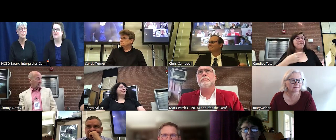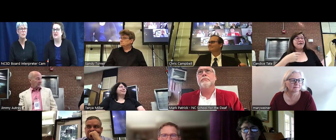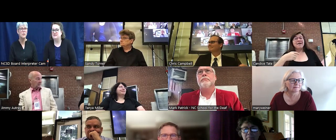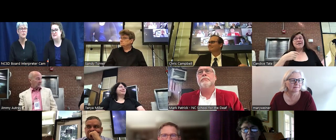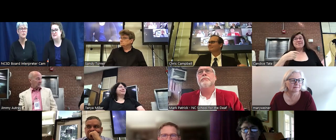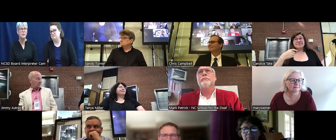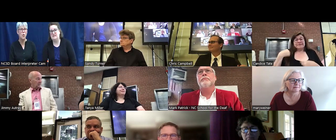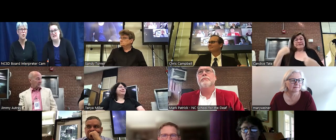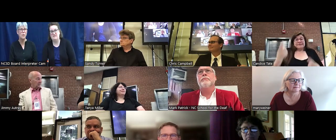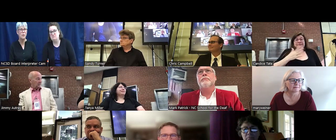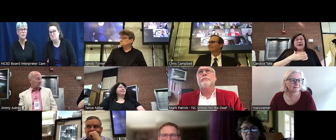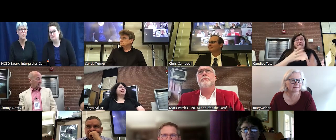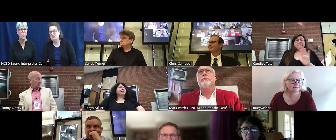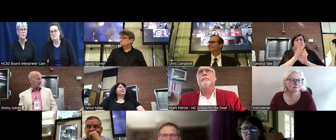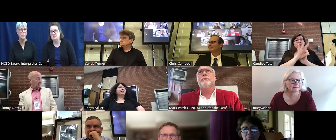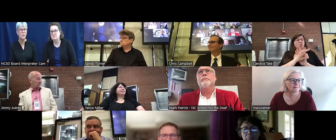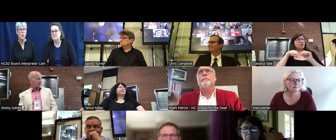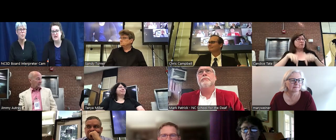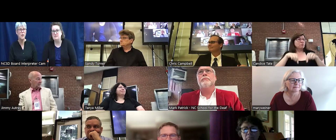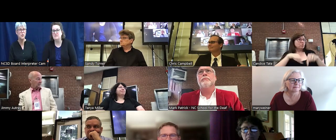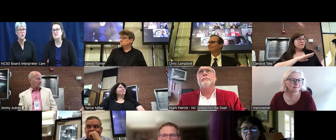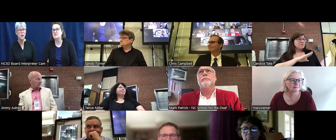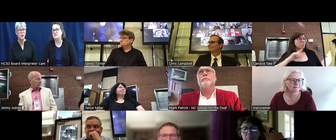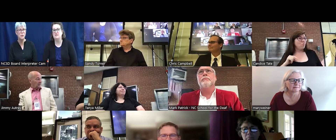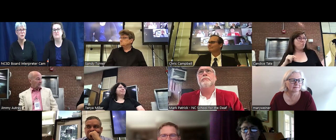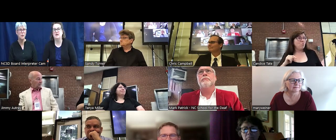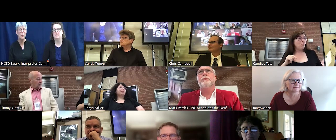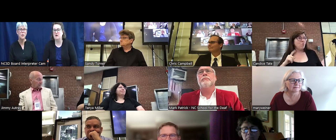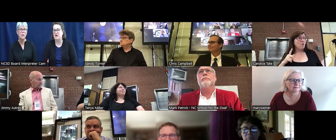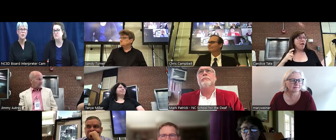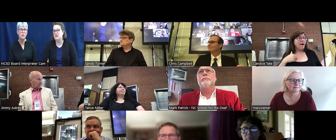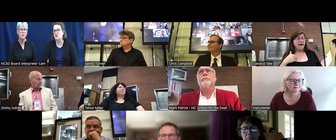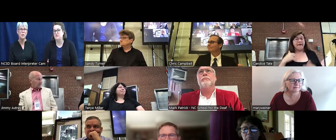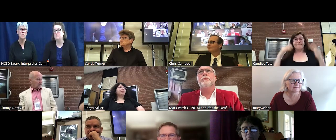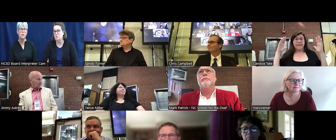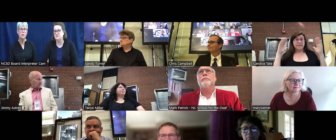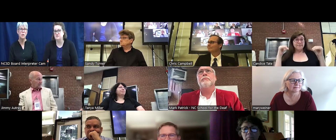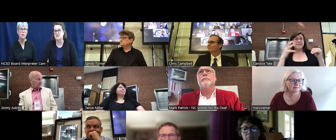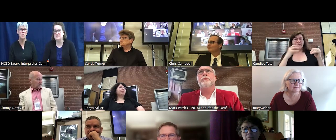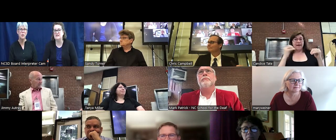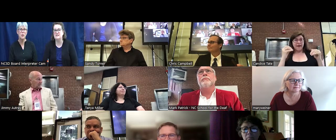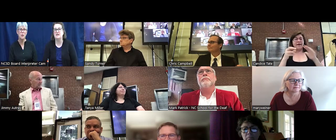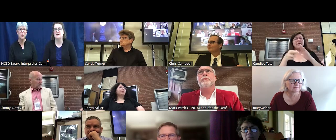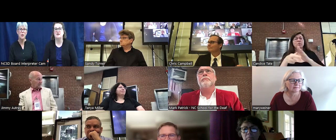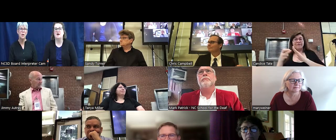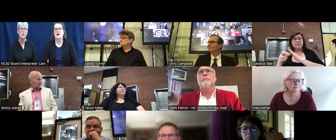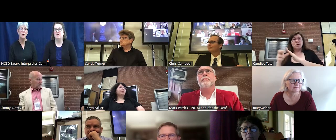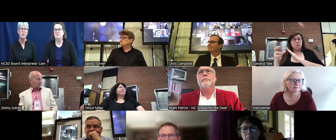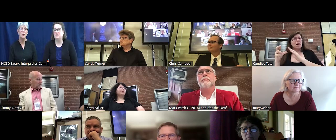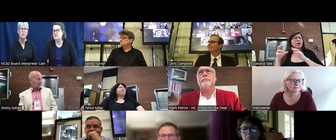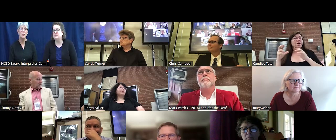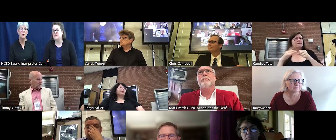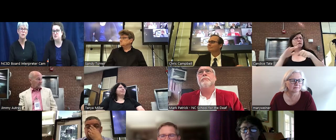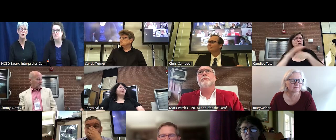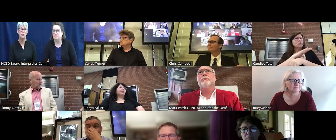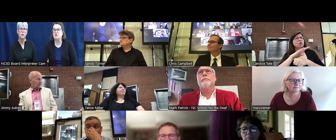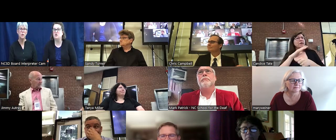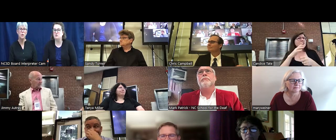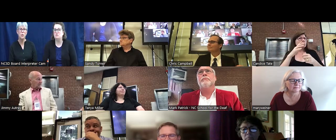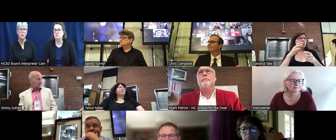In the last 7, 8 months, yeah, that I've been on the Board of Trustees, been expected